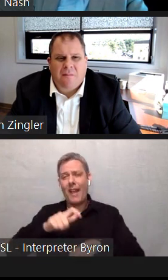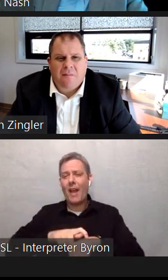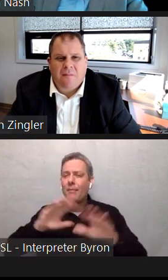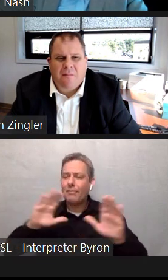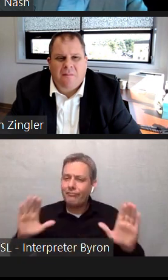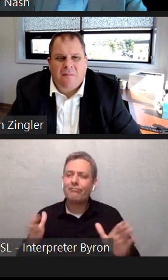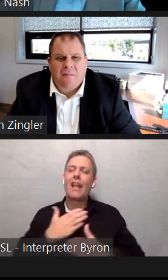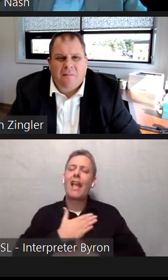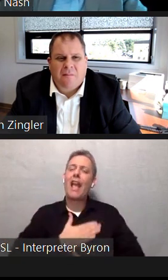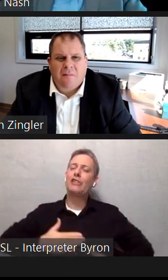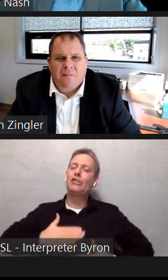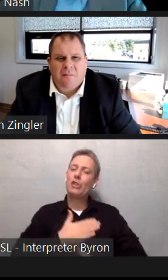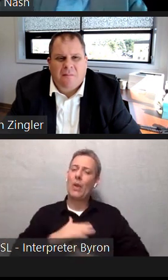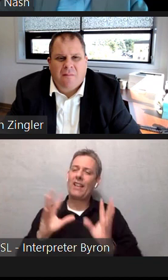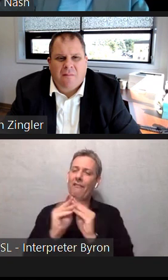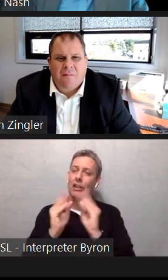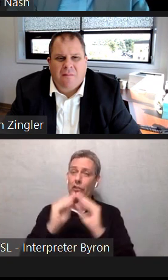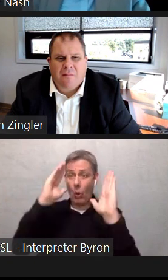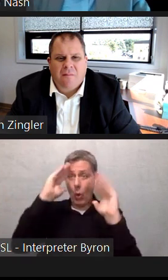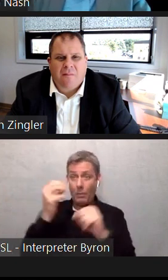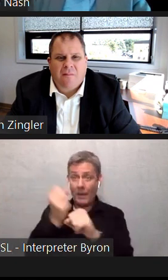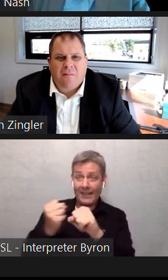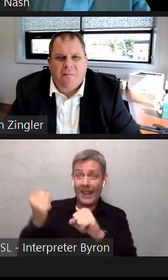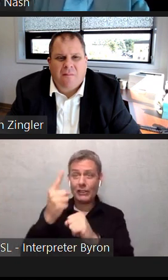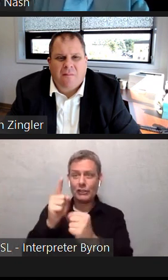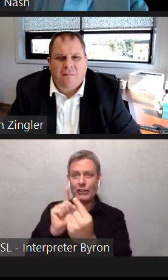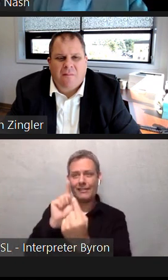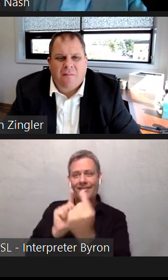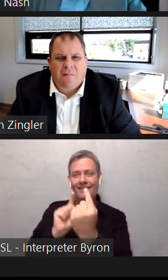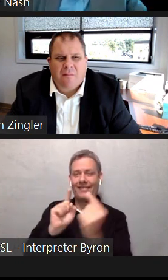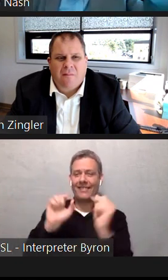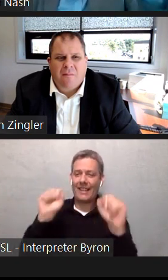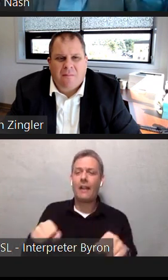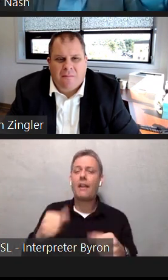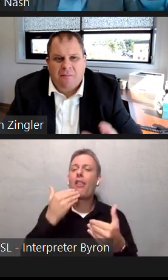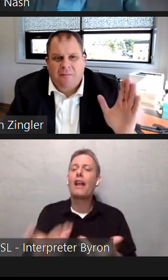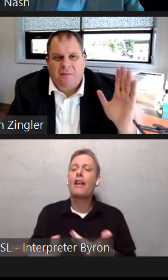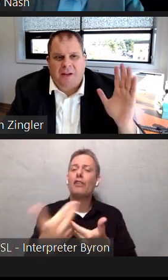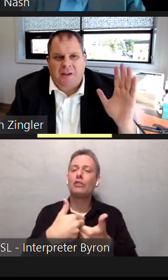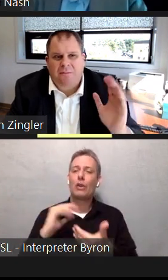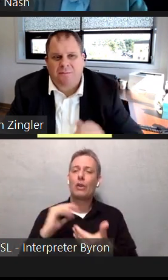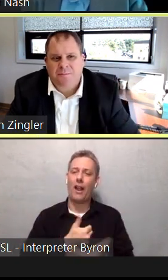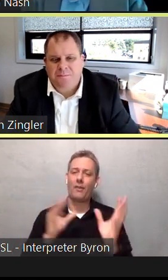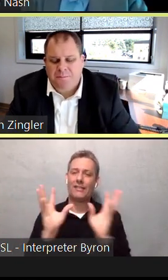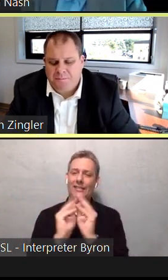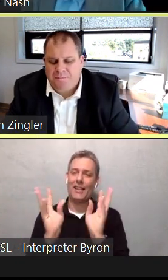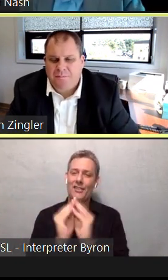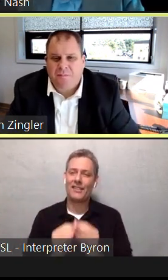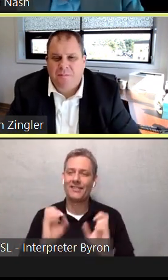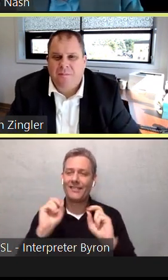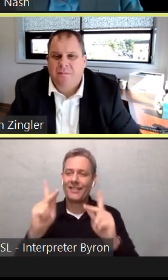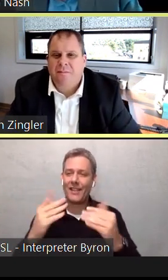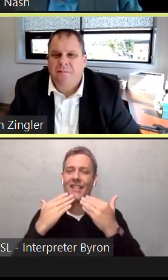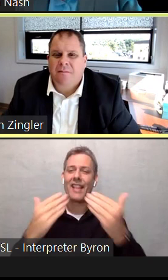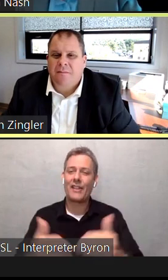everyone. Hopefully we see you in person next year, and thank you for coming to our session. Thank you. Thank you.